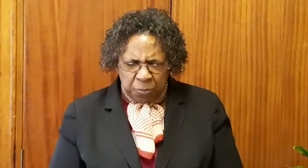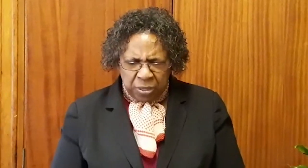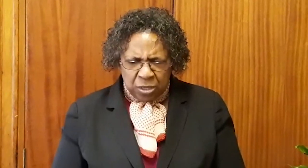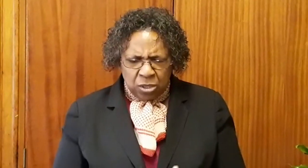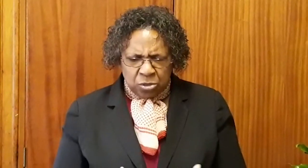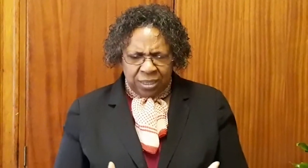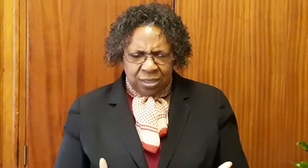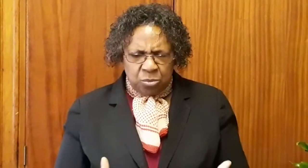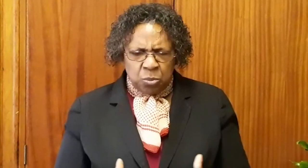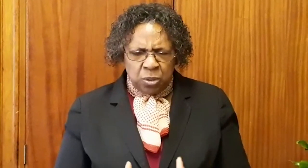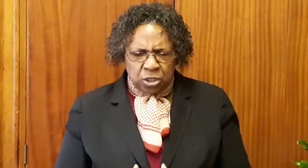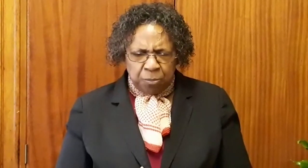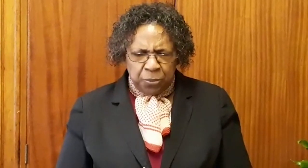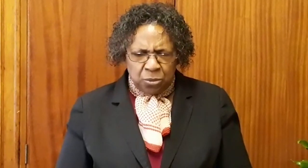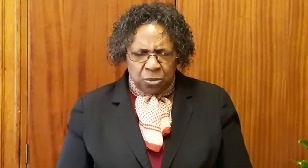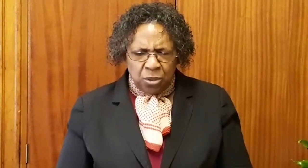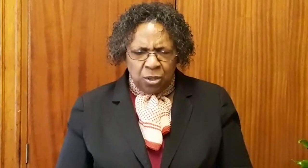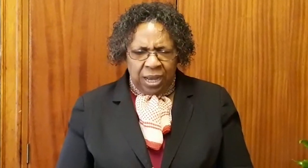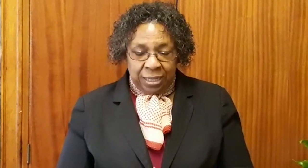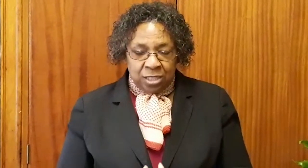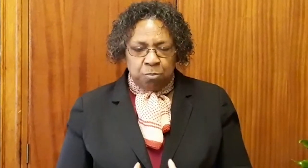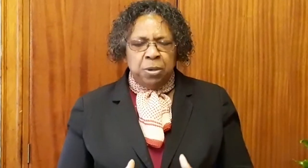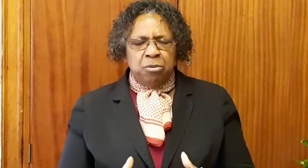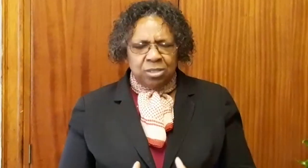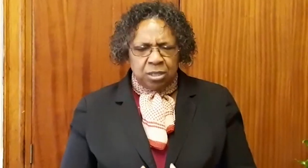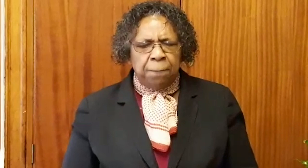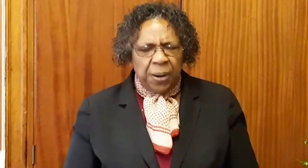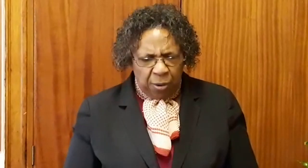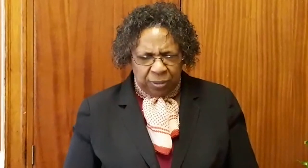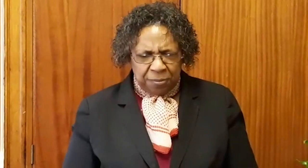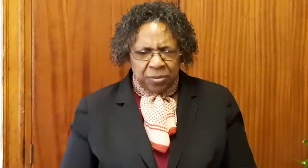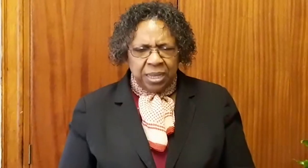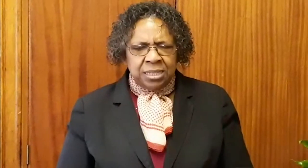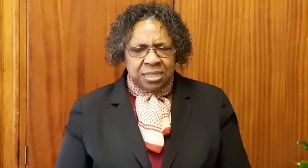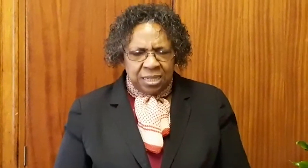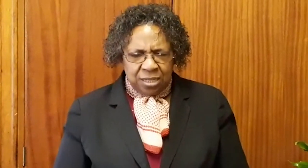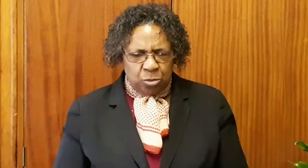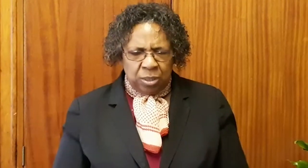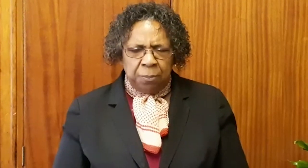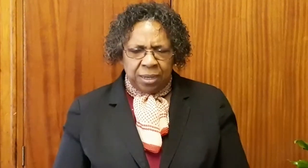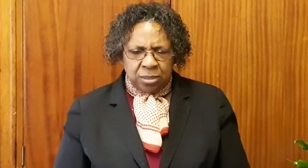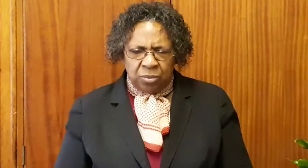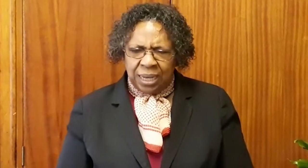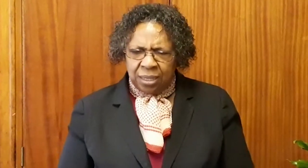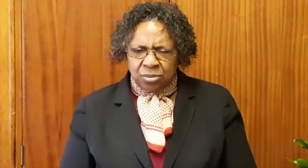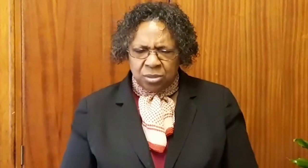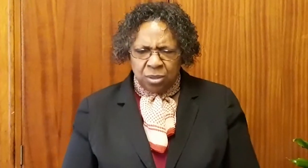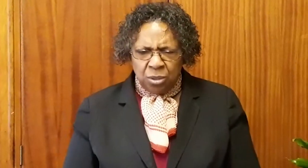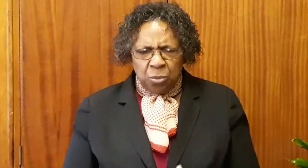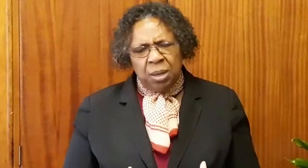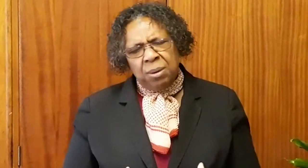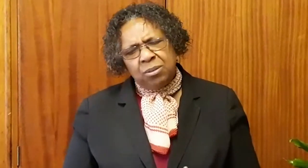sins, we pray, so that as we worship you and experience the power, indeed, it will impact our